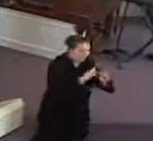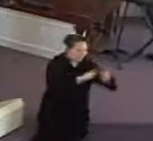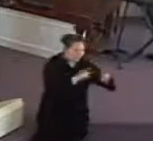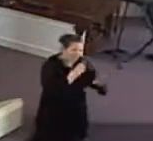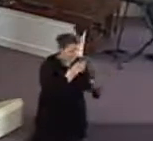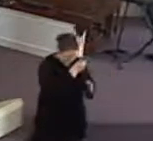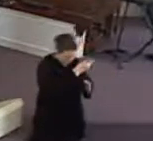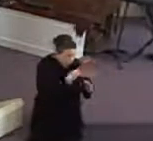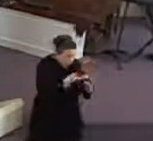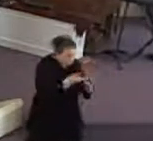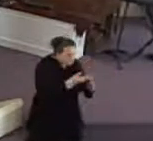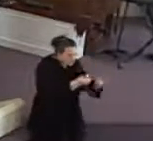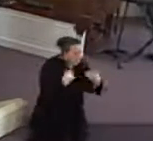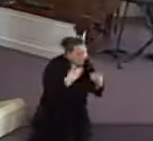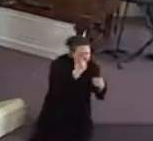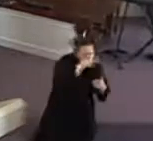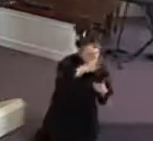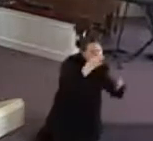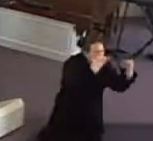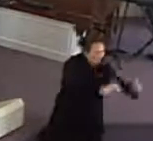grace right now.